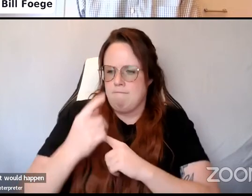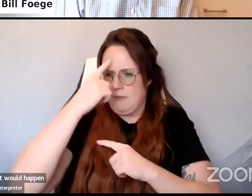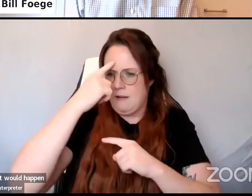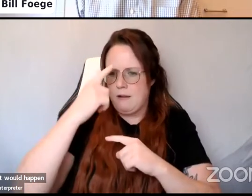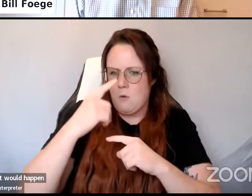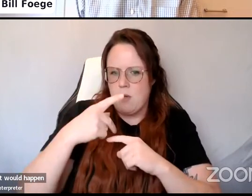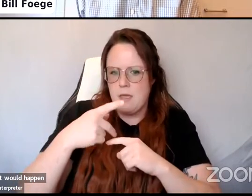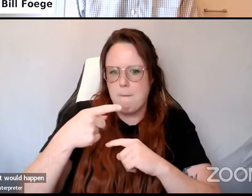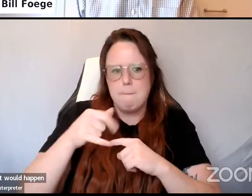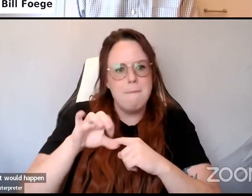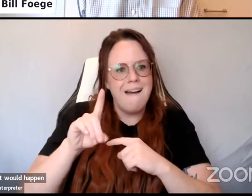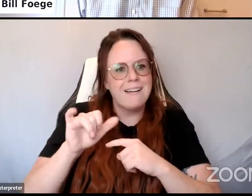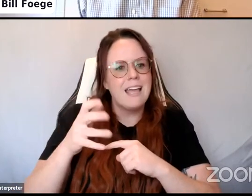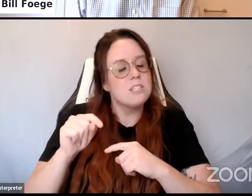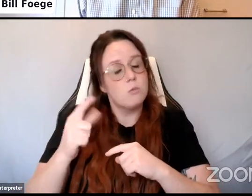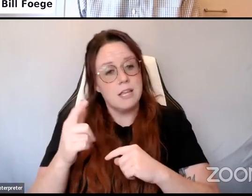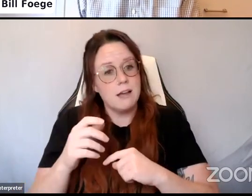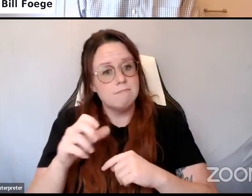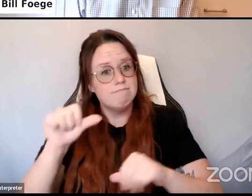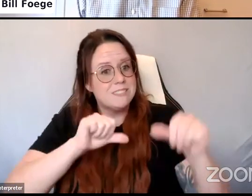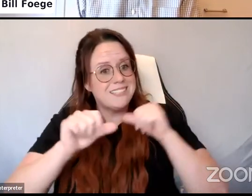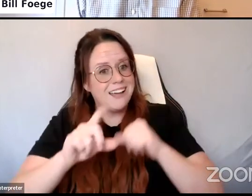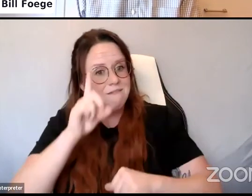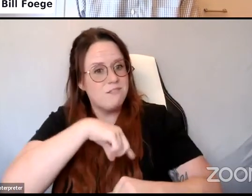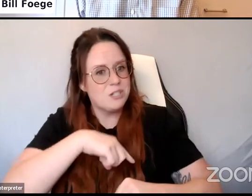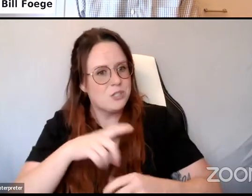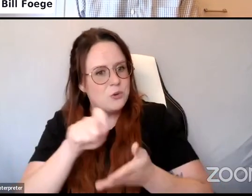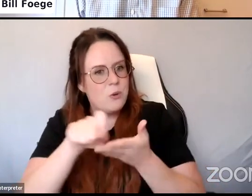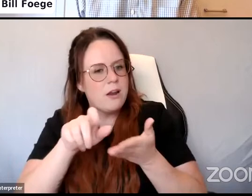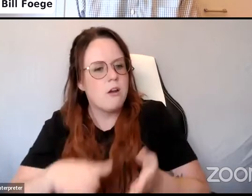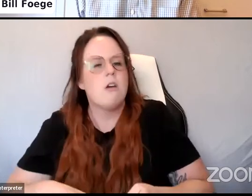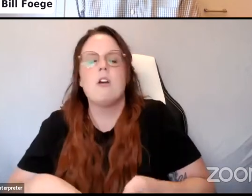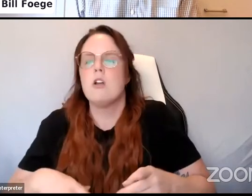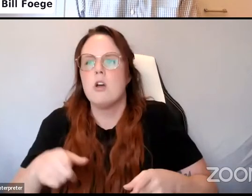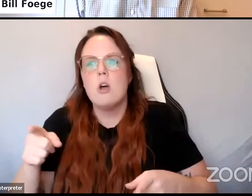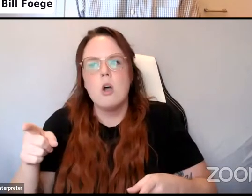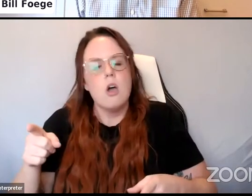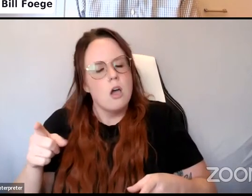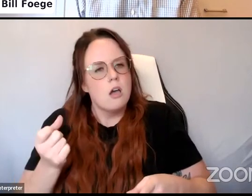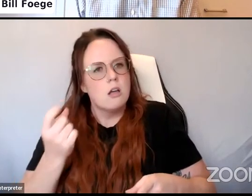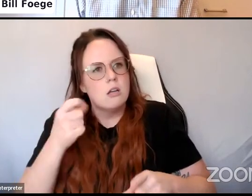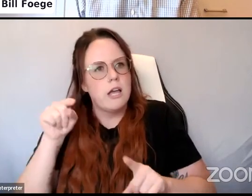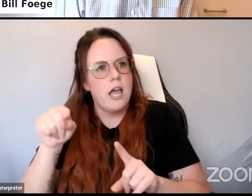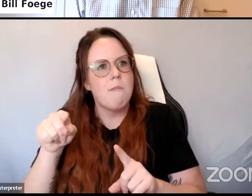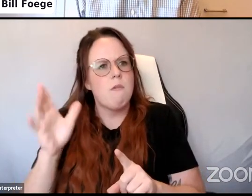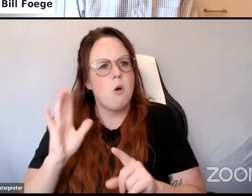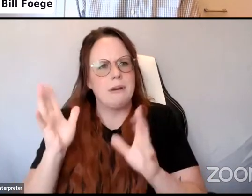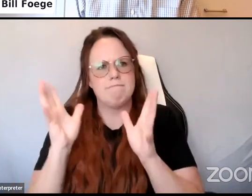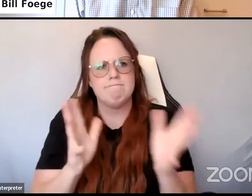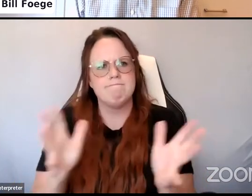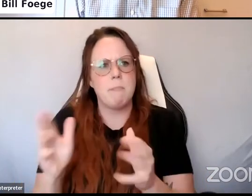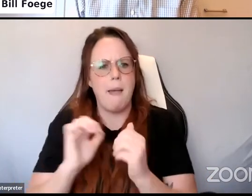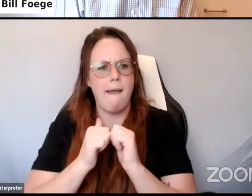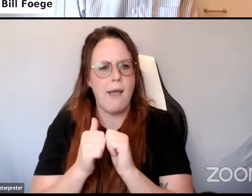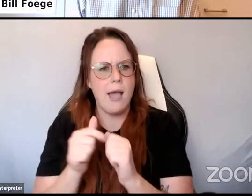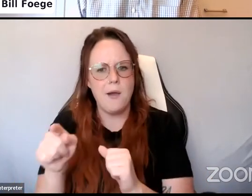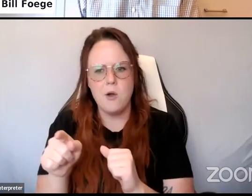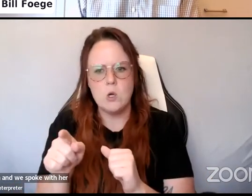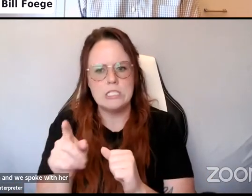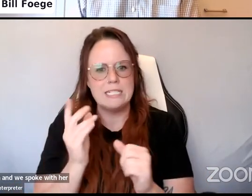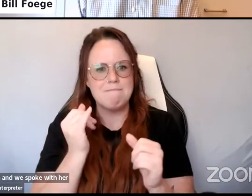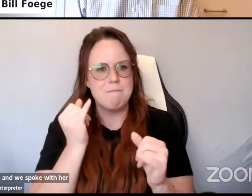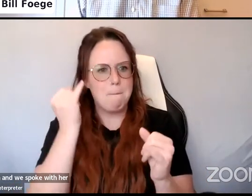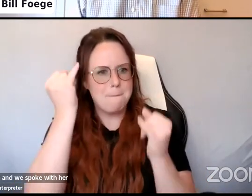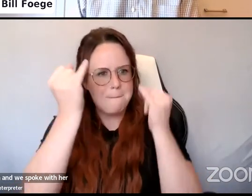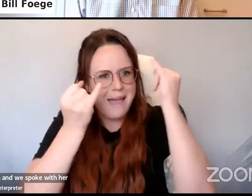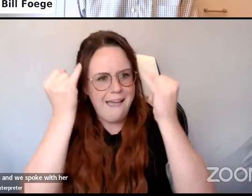or not a science fiction writer uh her name is Adrian Marie Brown and we spoke with her about how she imagines